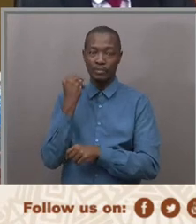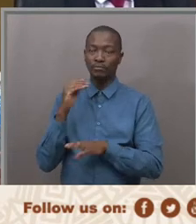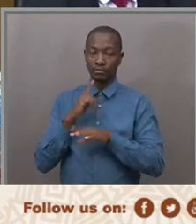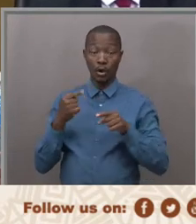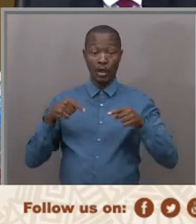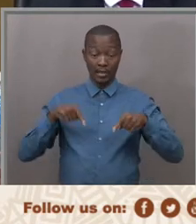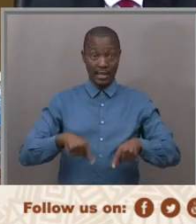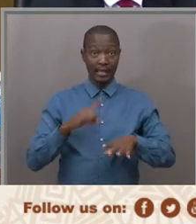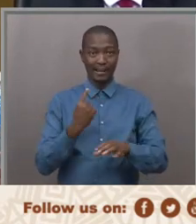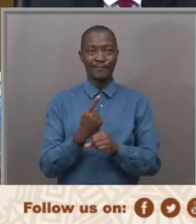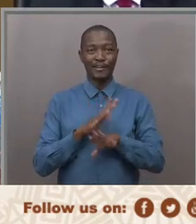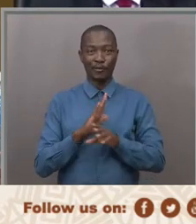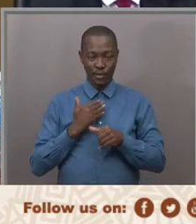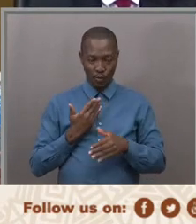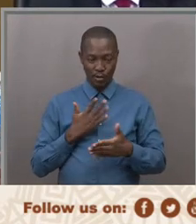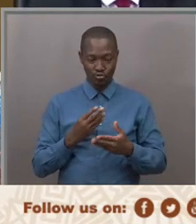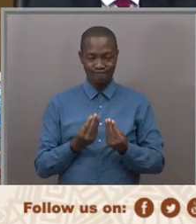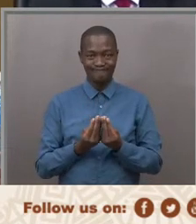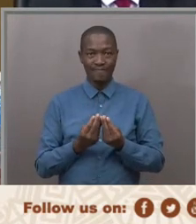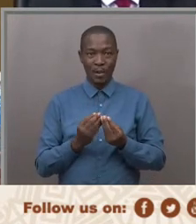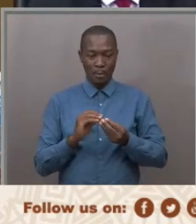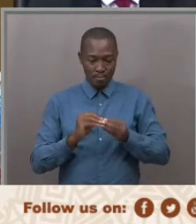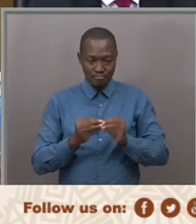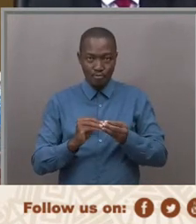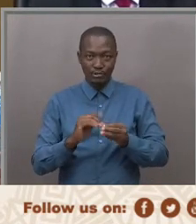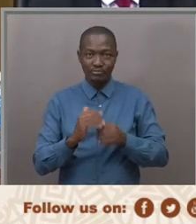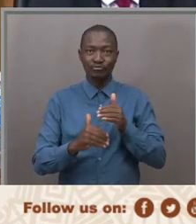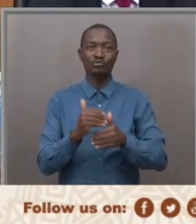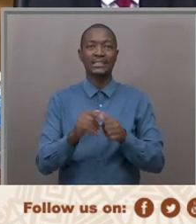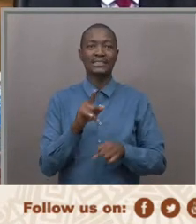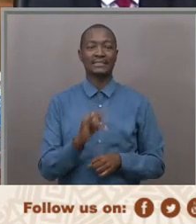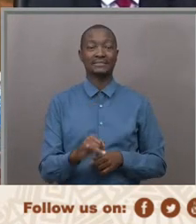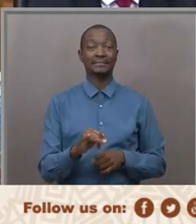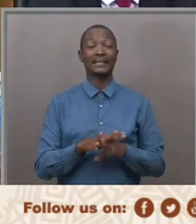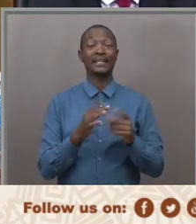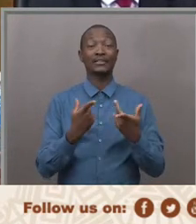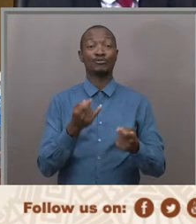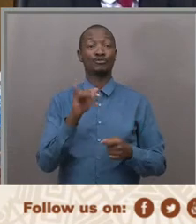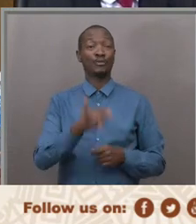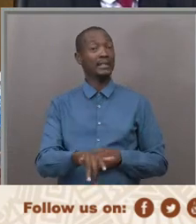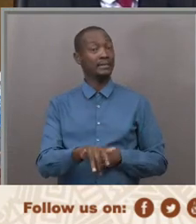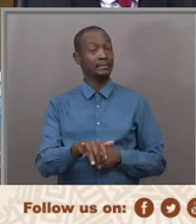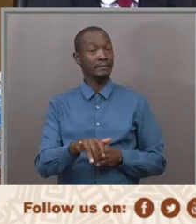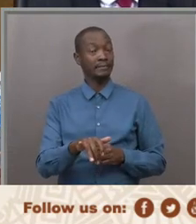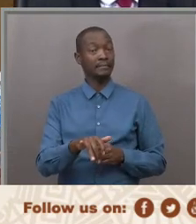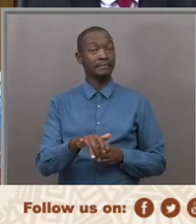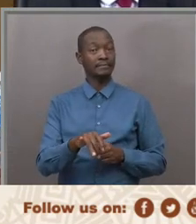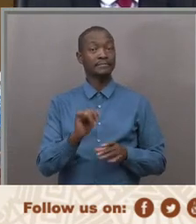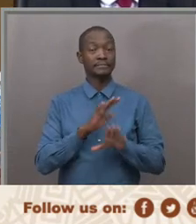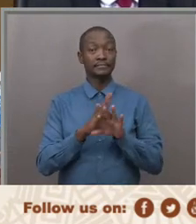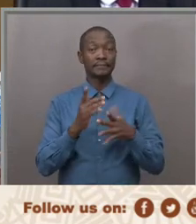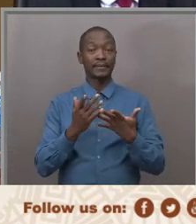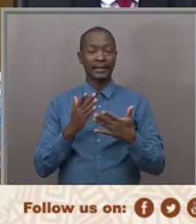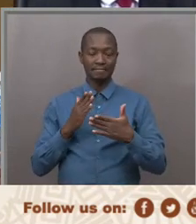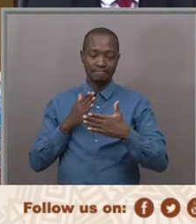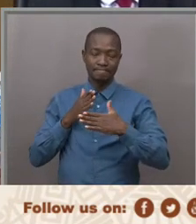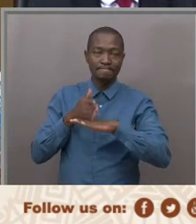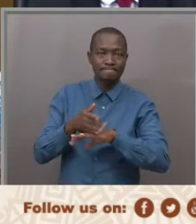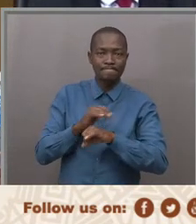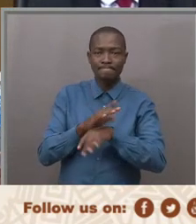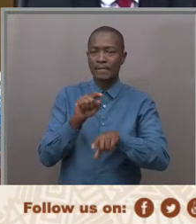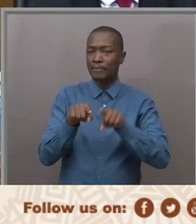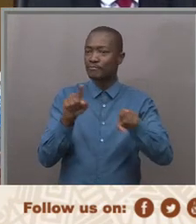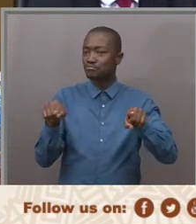process it as an industrial heartland of our province. So in doing all that, in intervening in all these